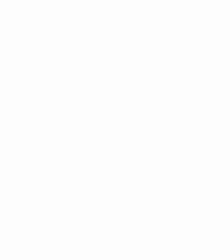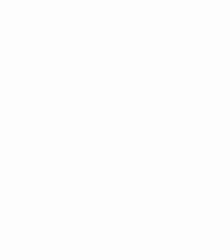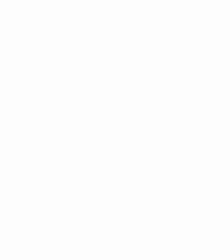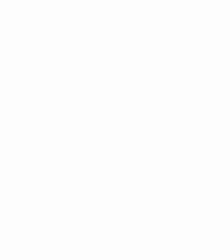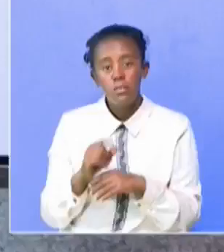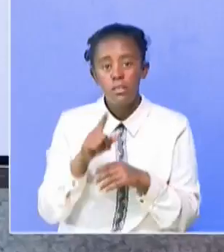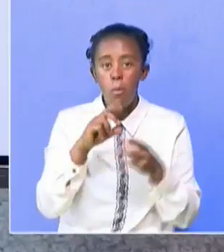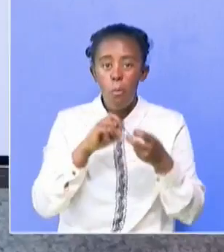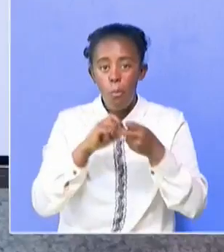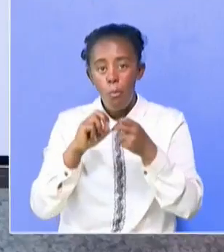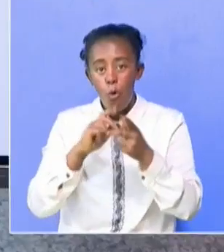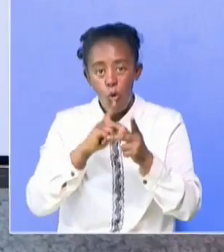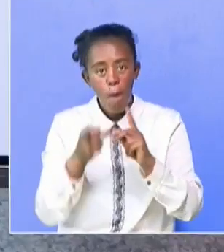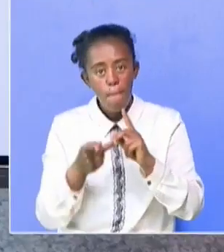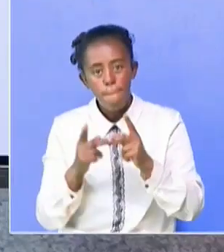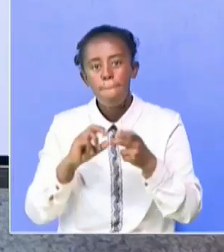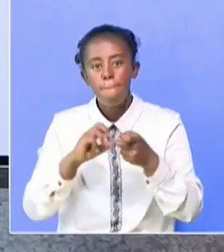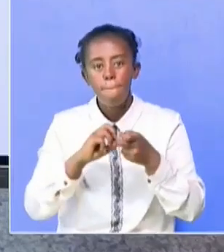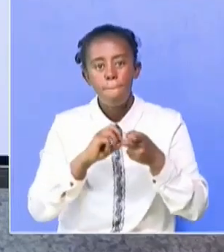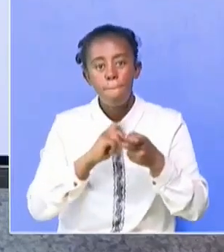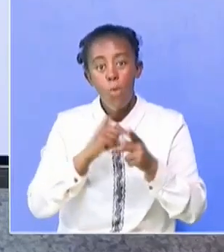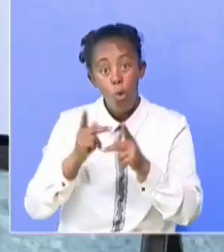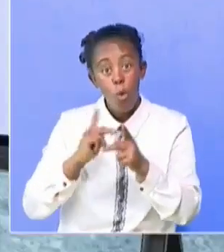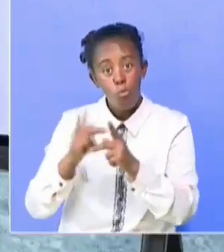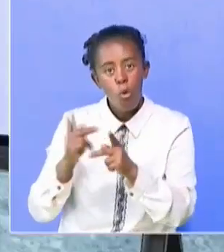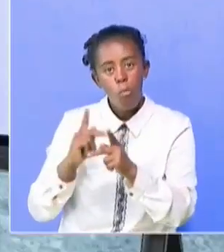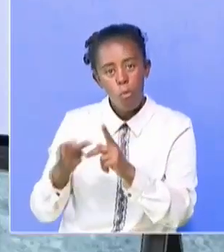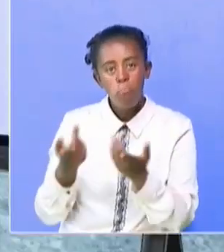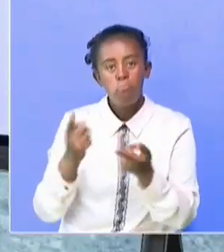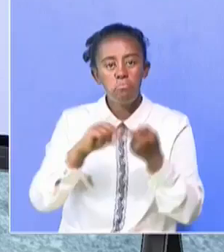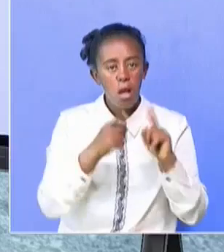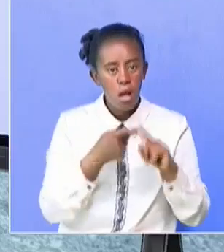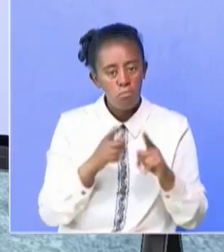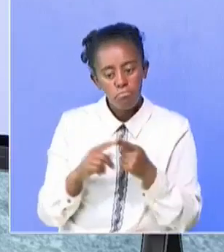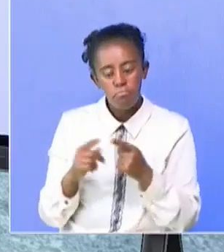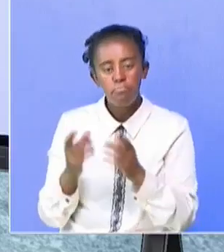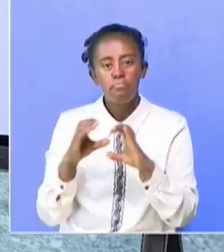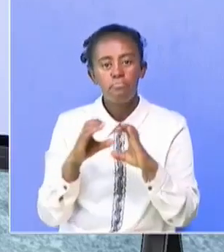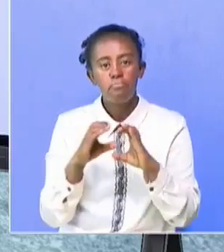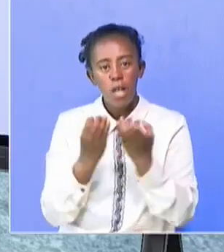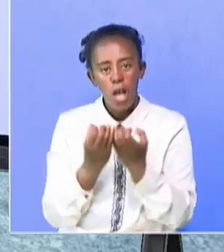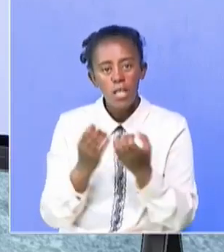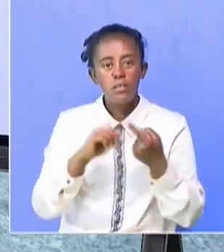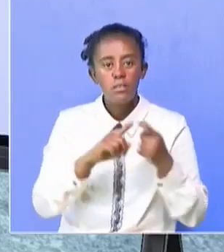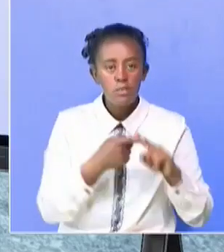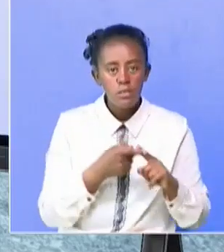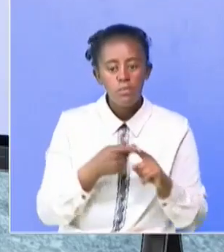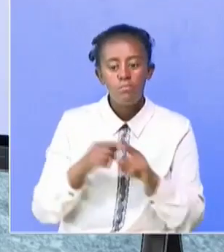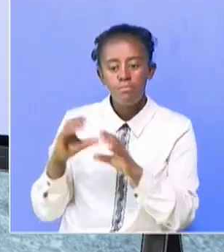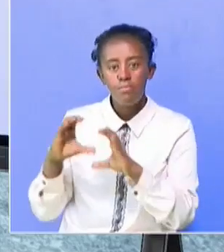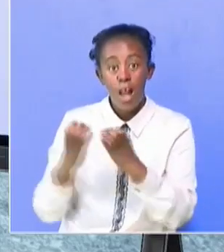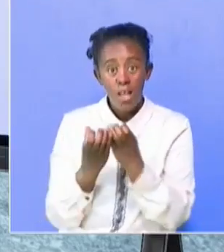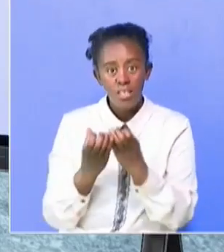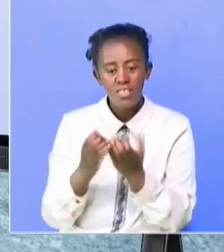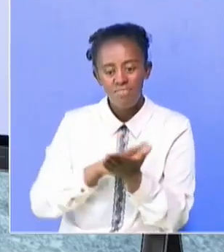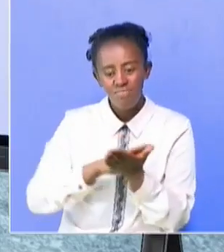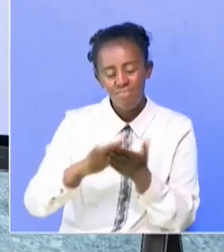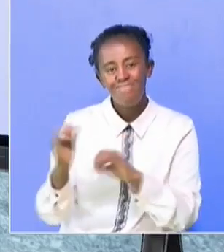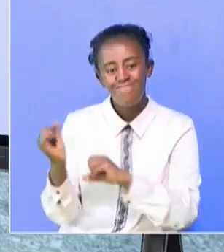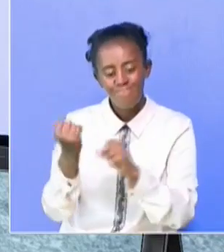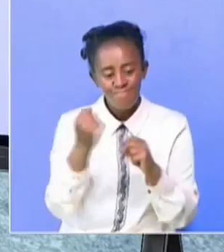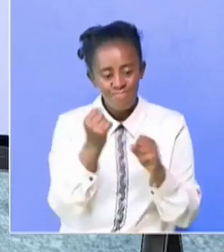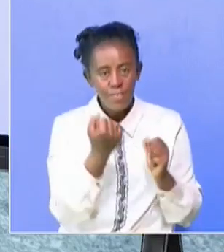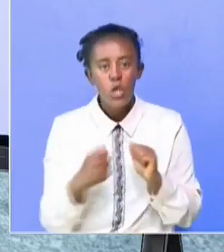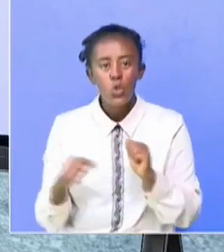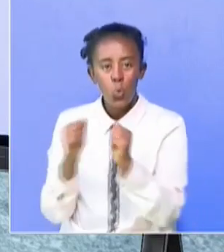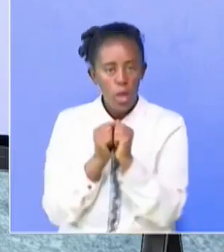have a program to conduct with your classmates in order to clean your classroom together.